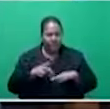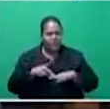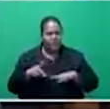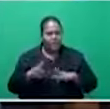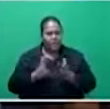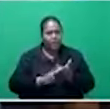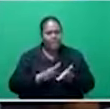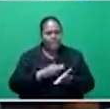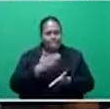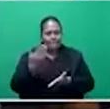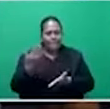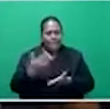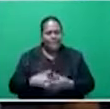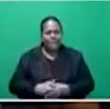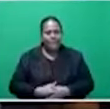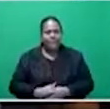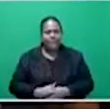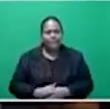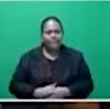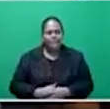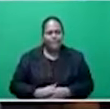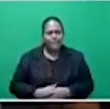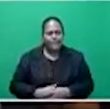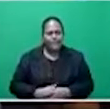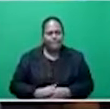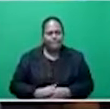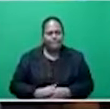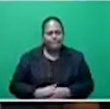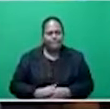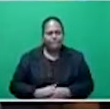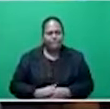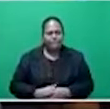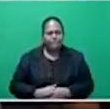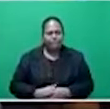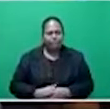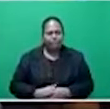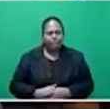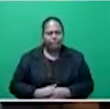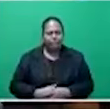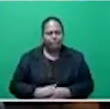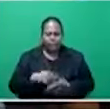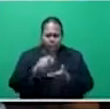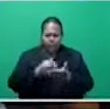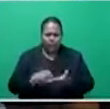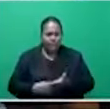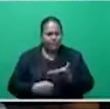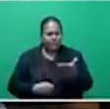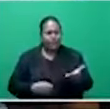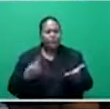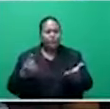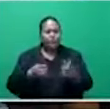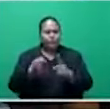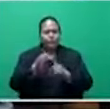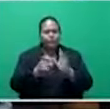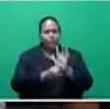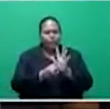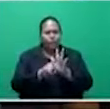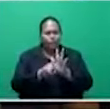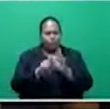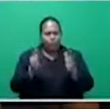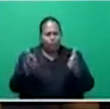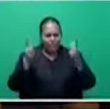Monday. And it says, is written to the Pro-Chancellor and Chair of Council, Dr. Hilda Cathy